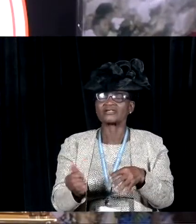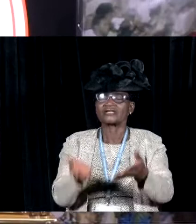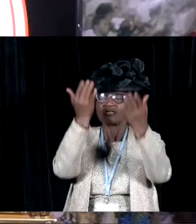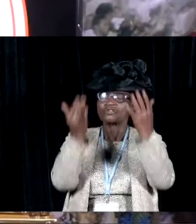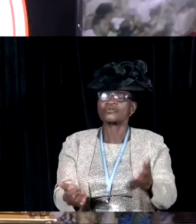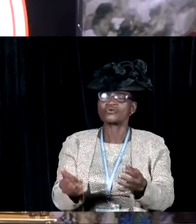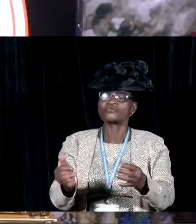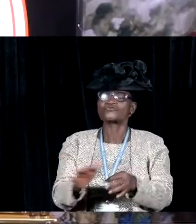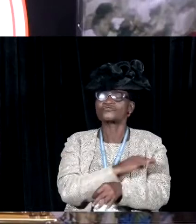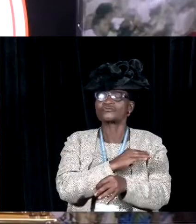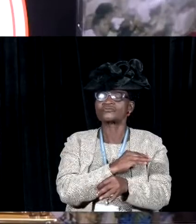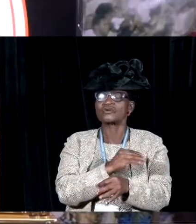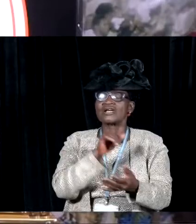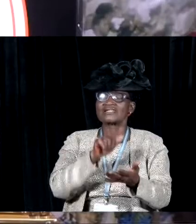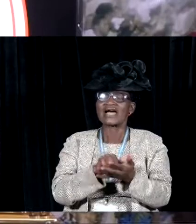That's why